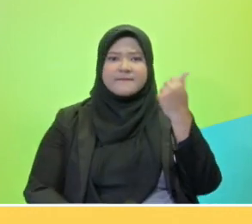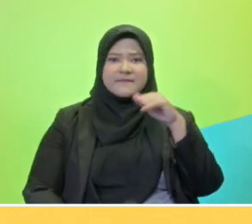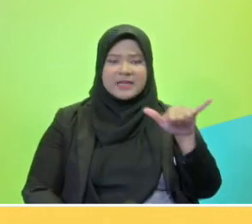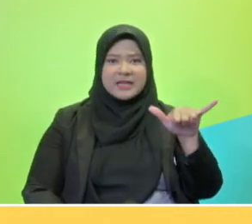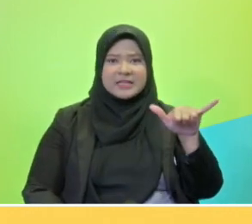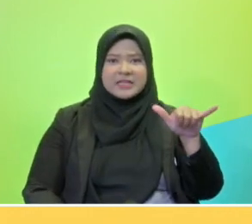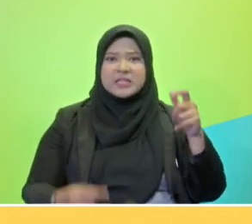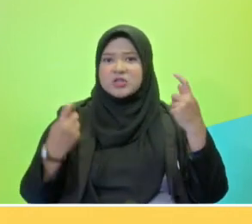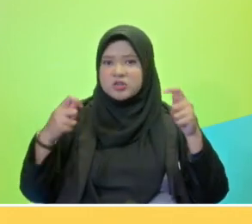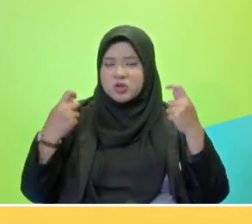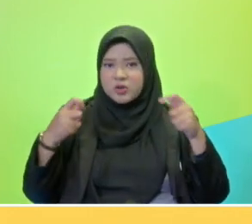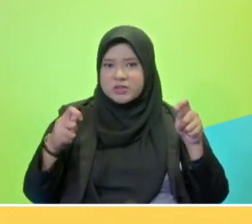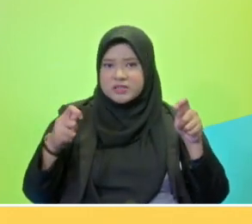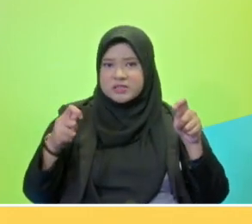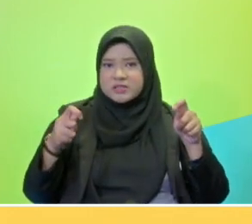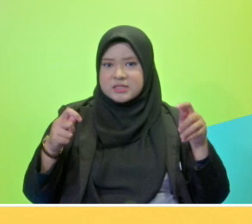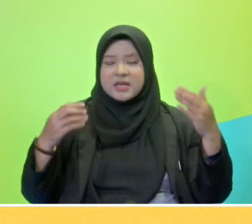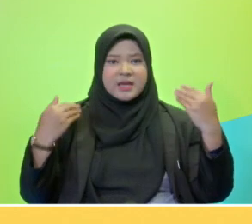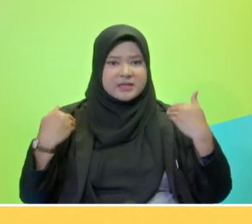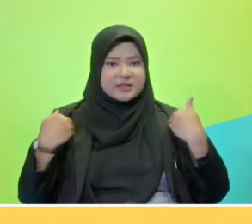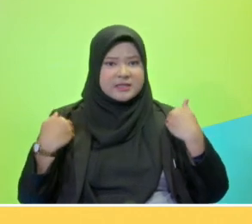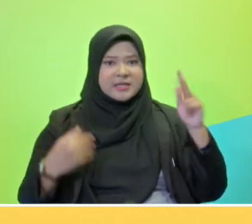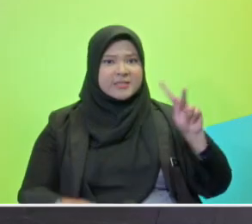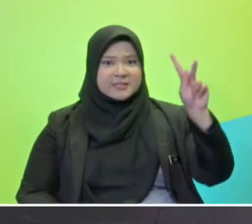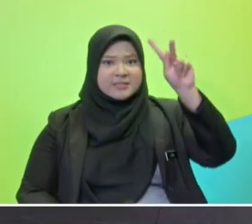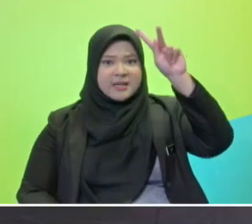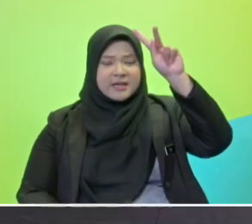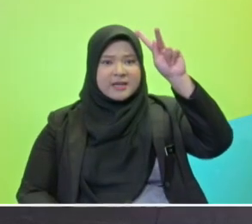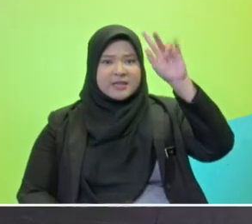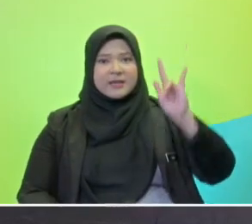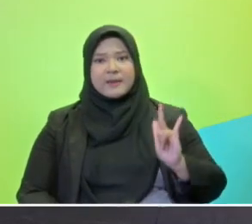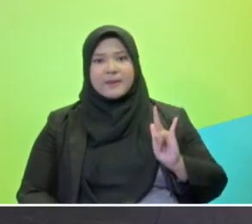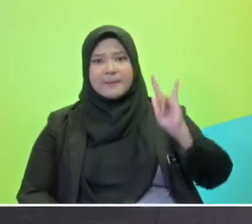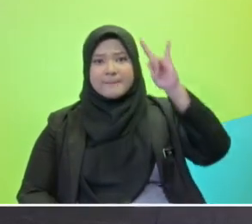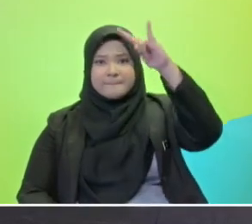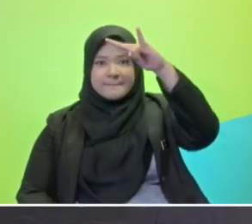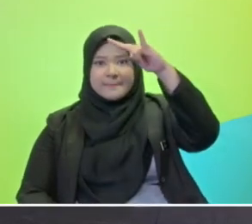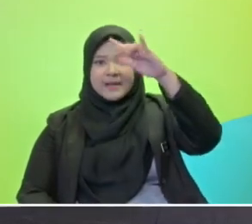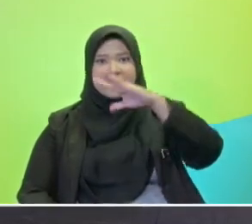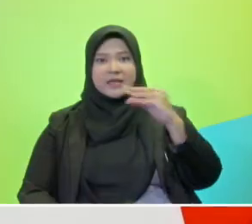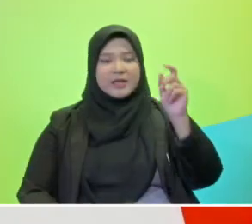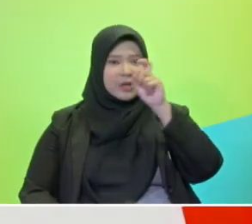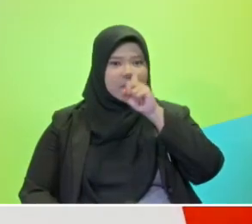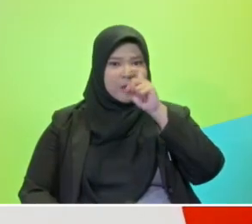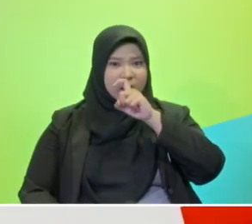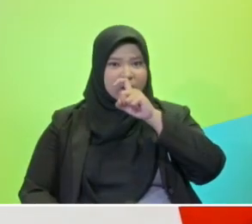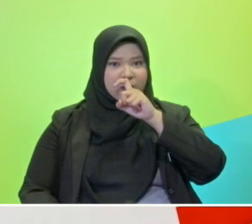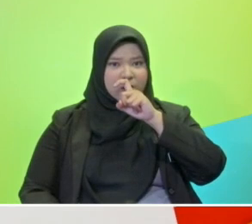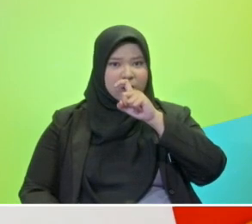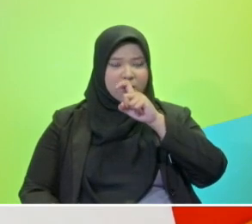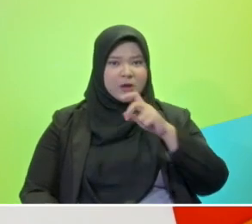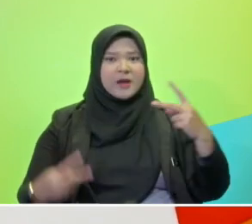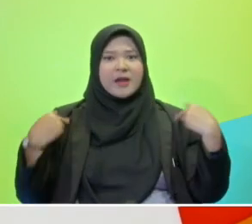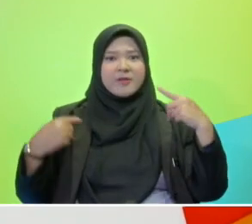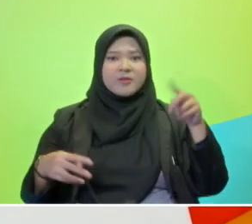Let's play, let's play, let's play. Hi there, my new friend. Have you got any pets to feed? I've got a cat, a frog